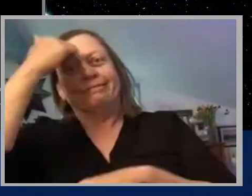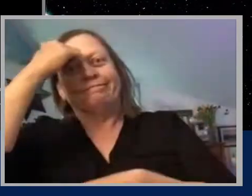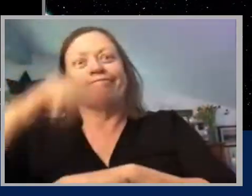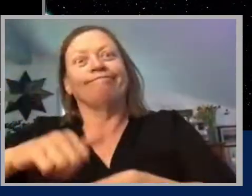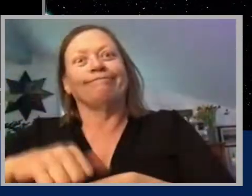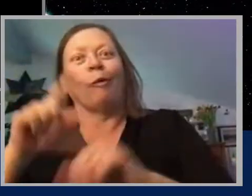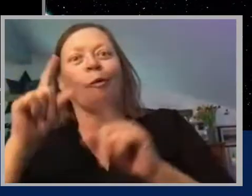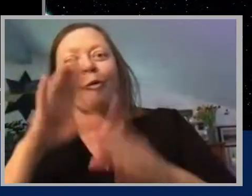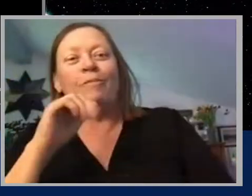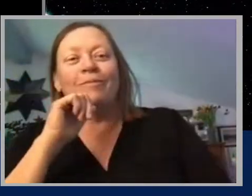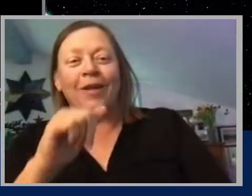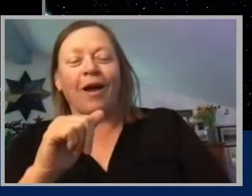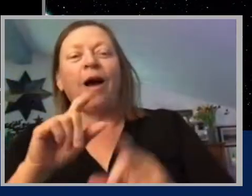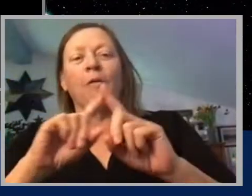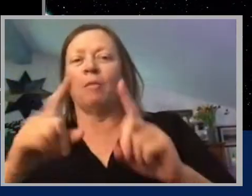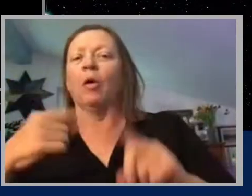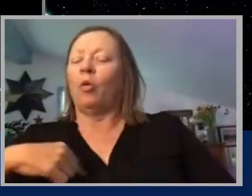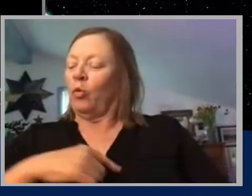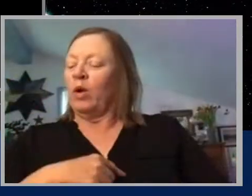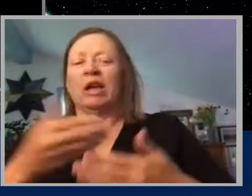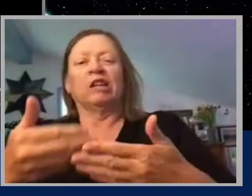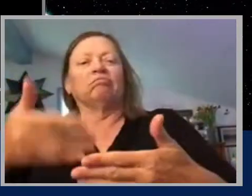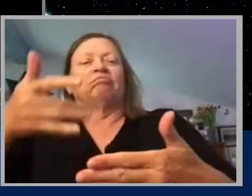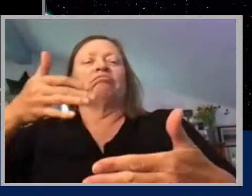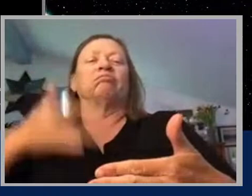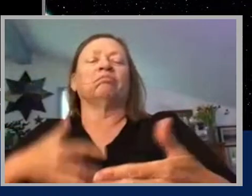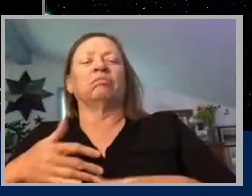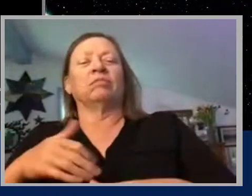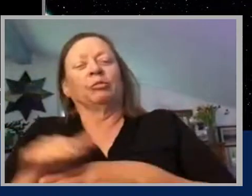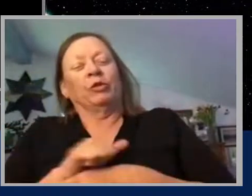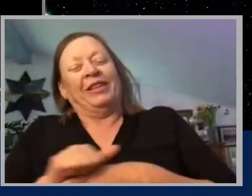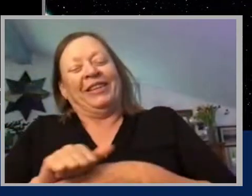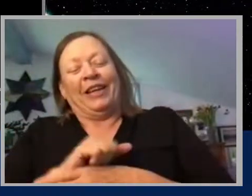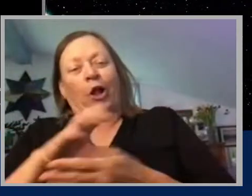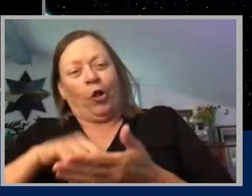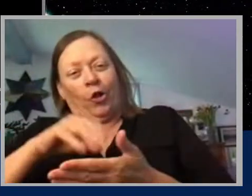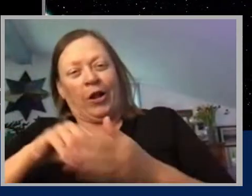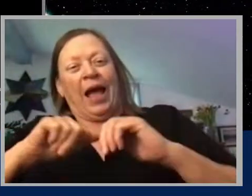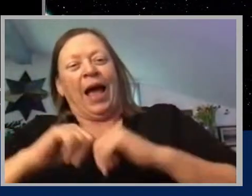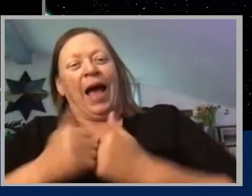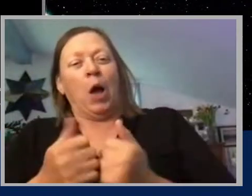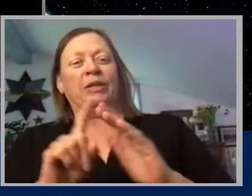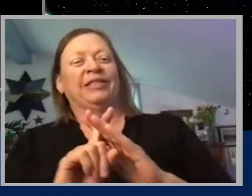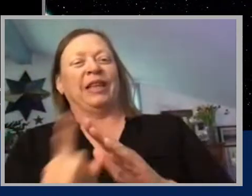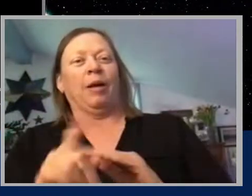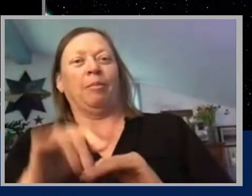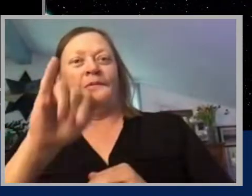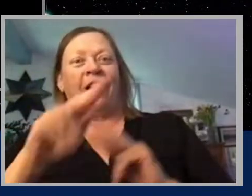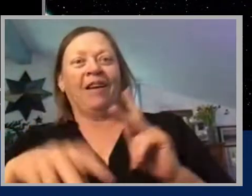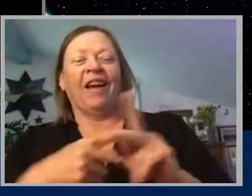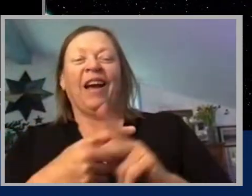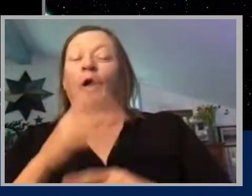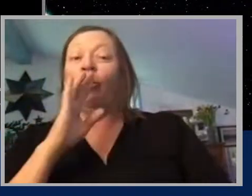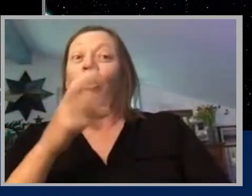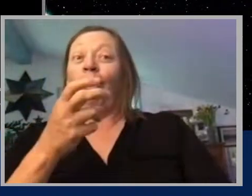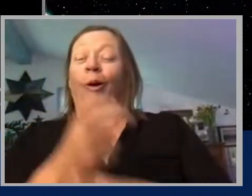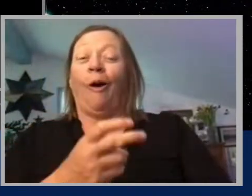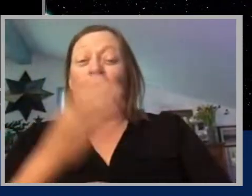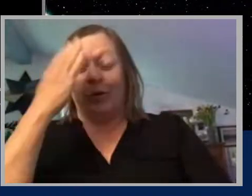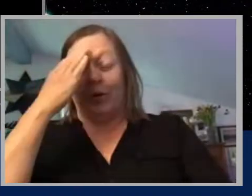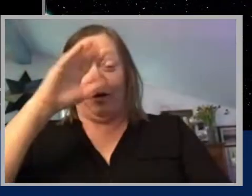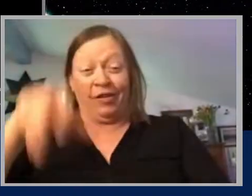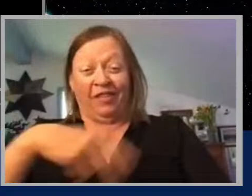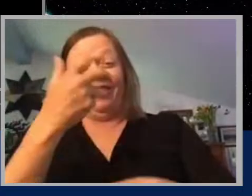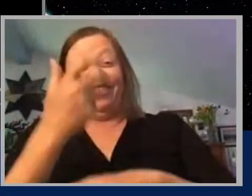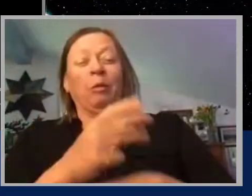you should find yourself in this situation. And it's pretty dynamic stuff. You end up with a lot of water up your nose. You do